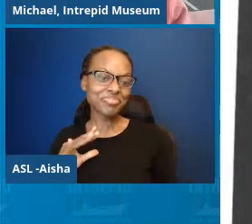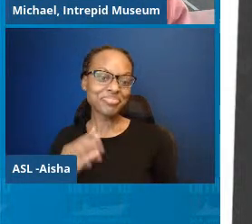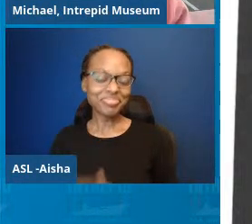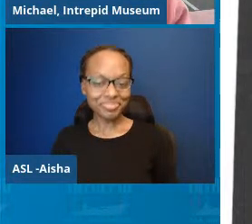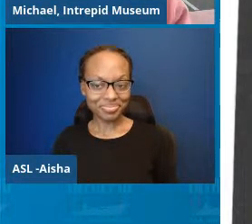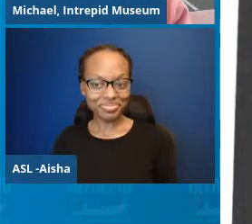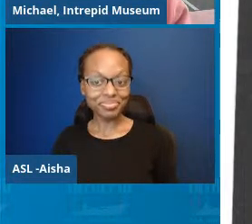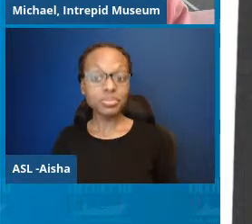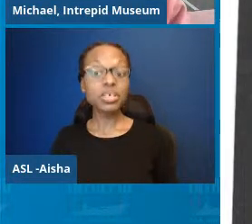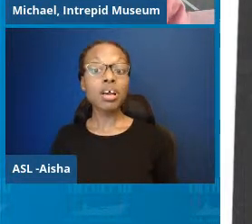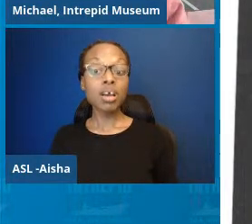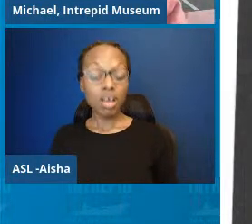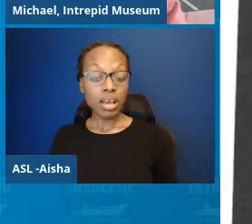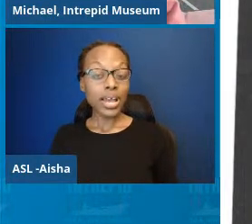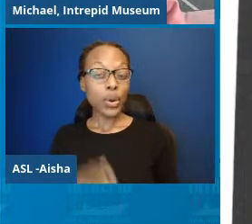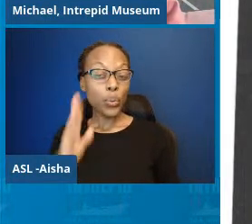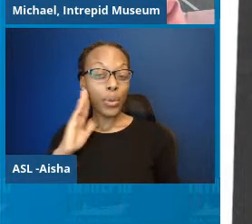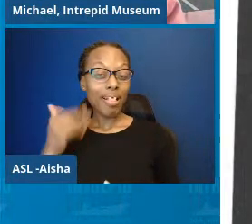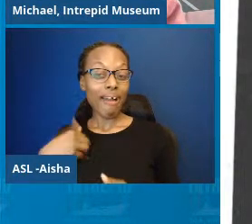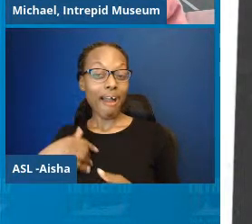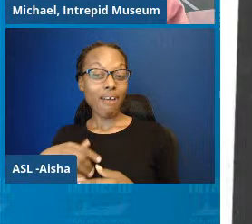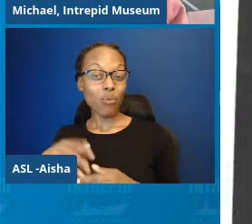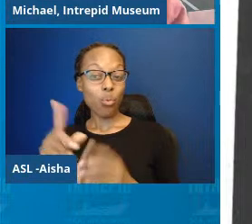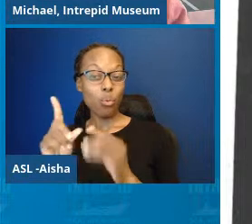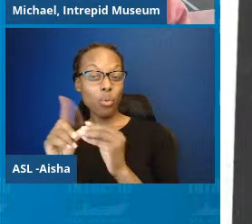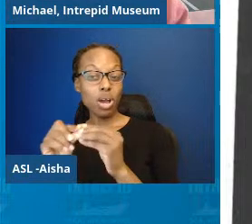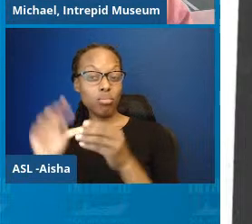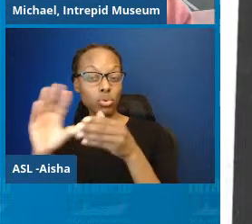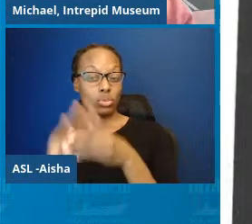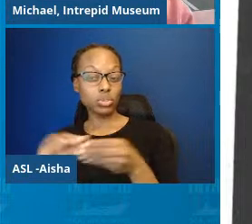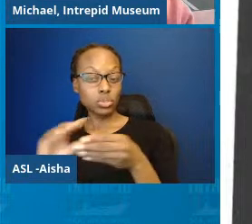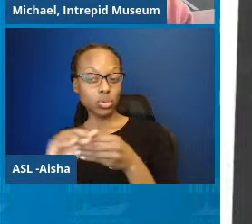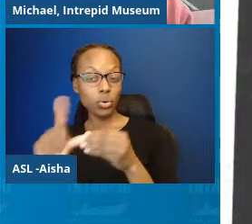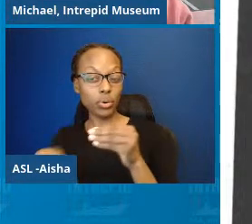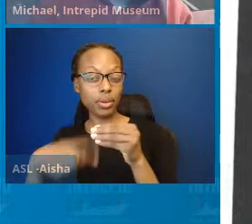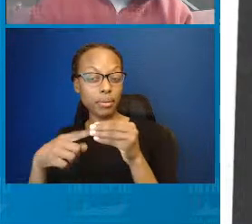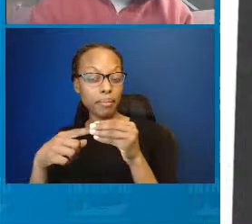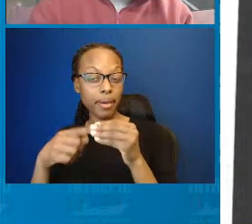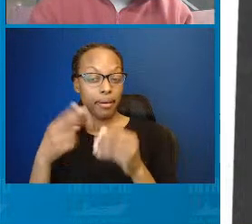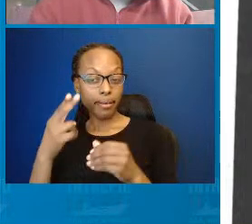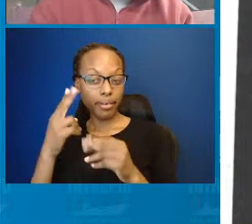of a hero, I'm just curious if there are any other questions.